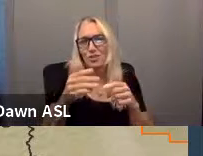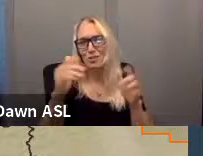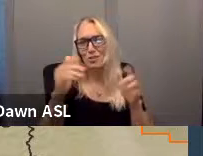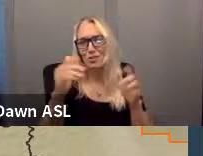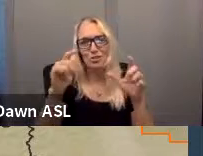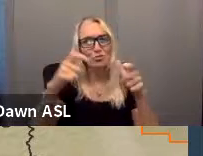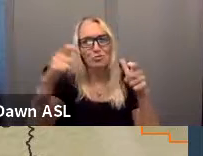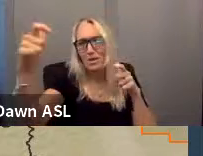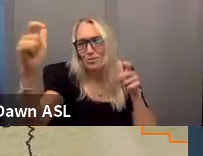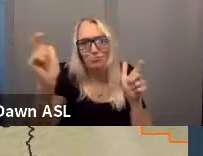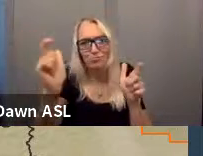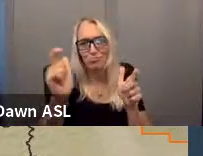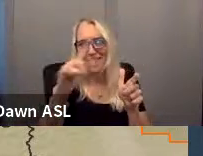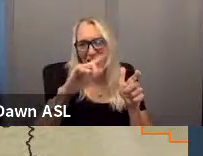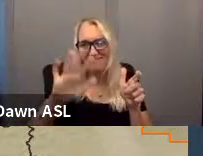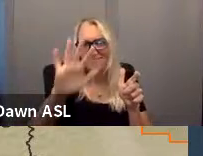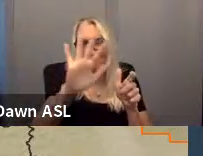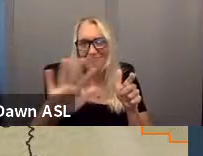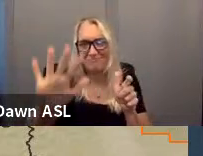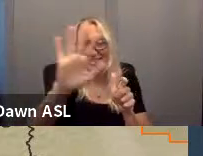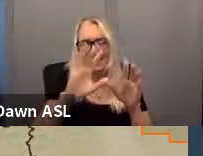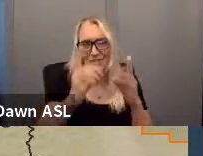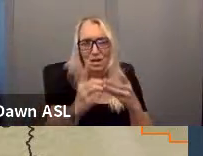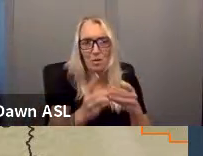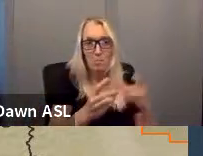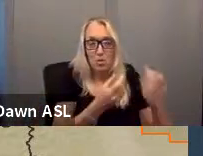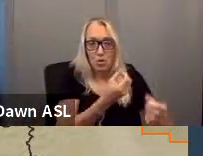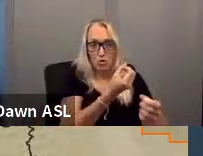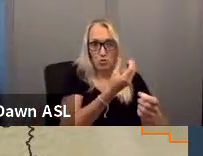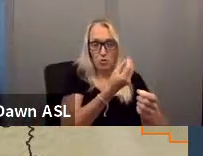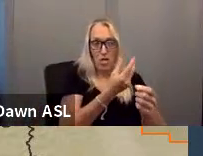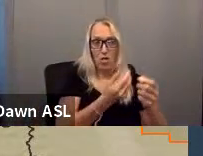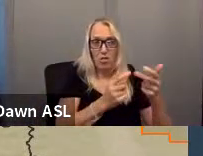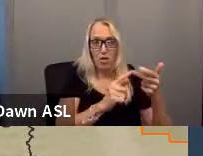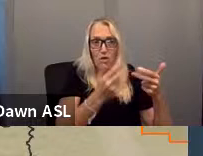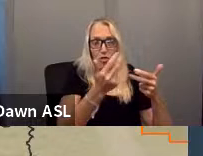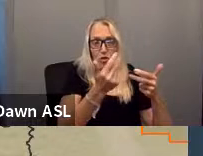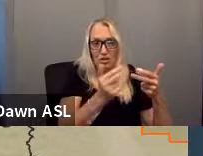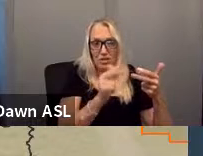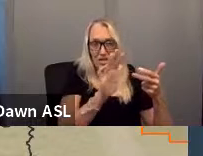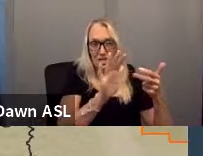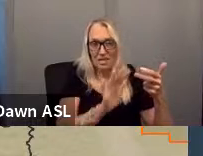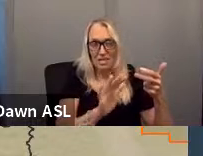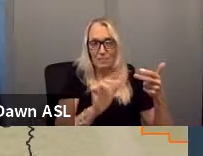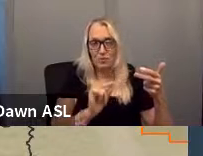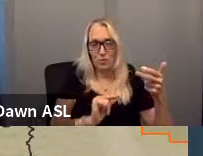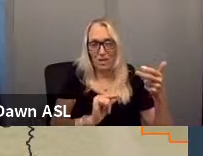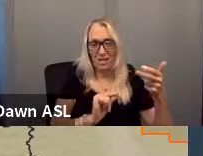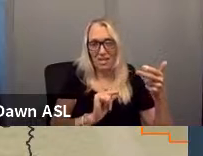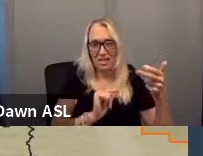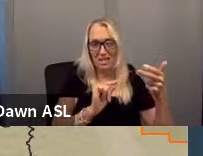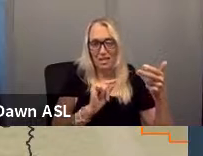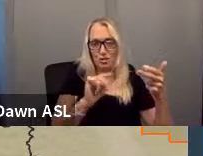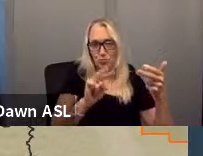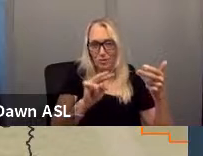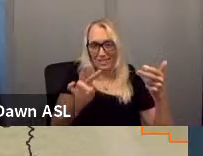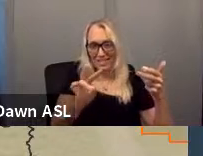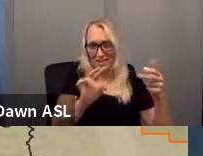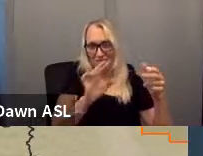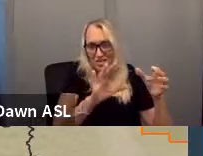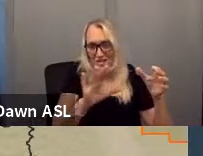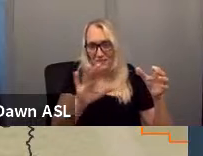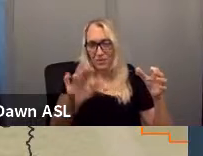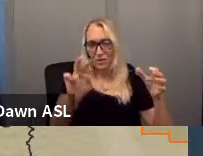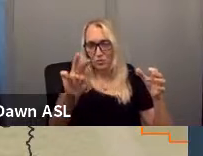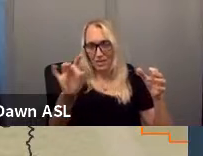up some residents, while the 12th, 13th, 20th, 27th,